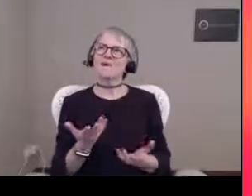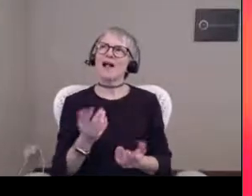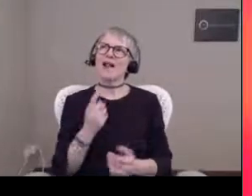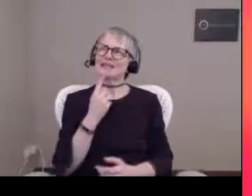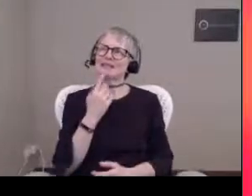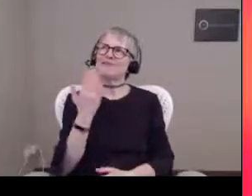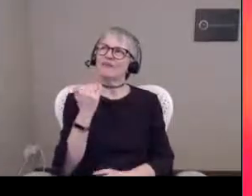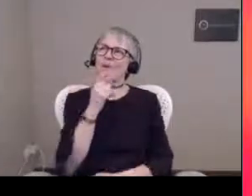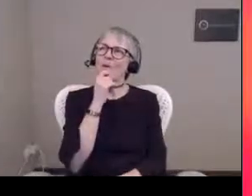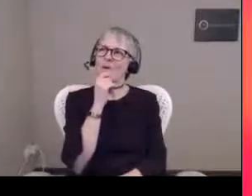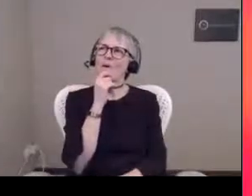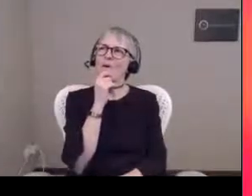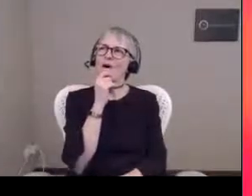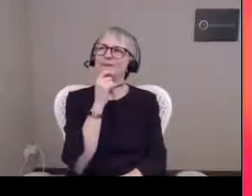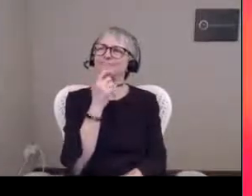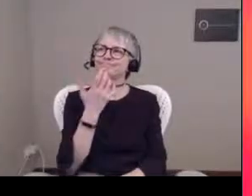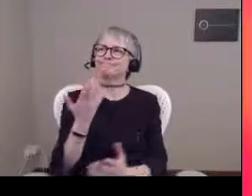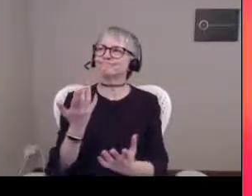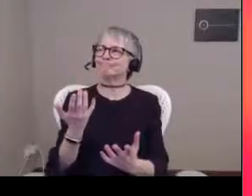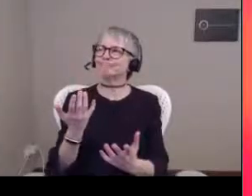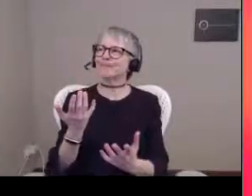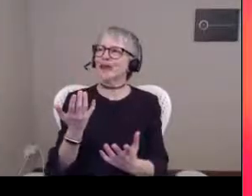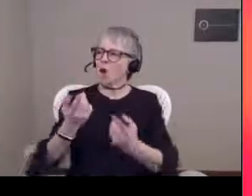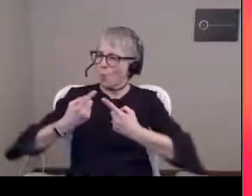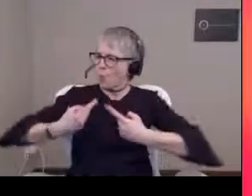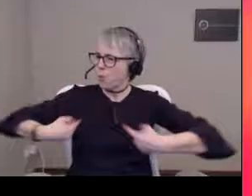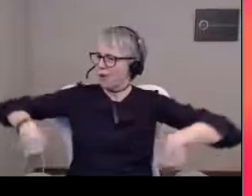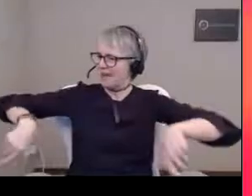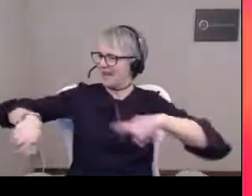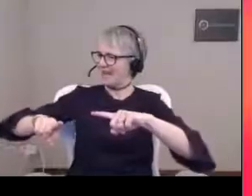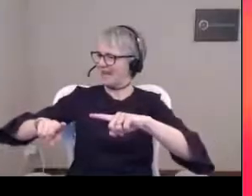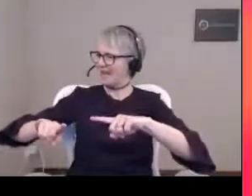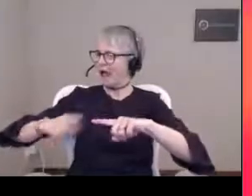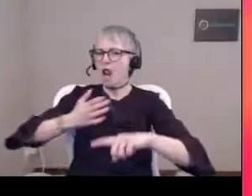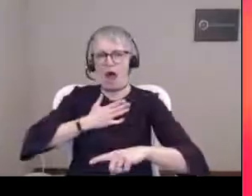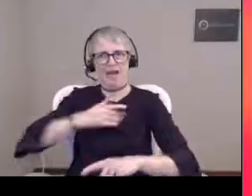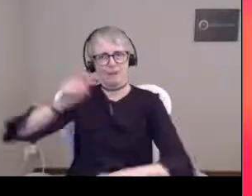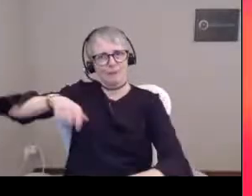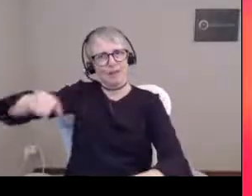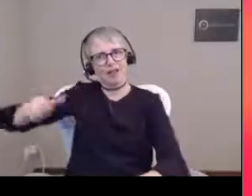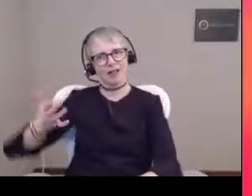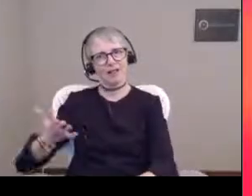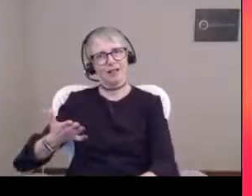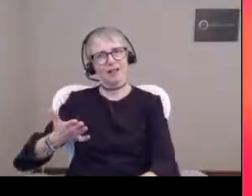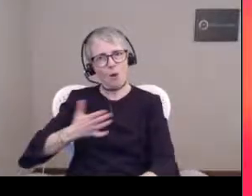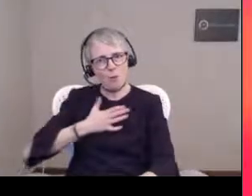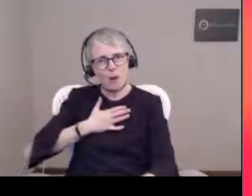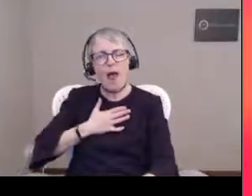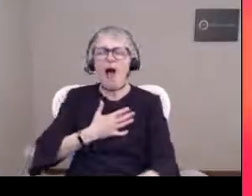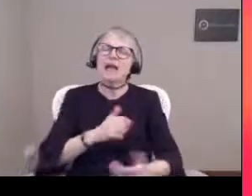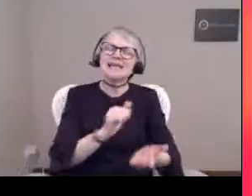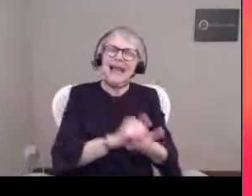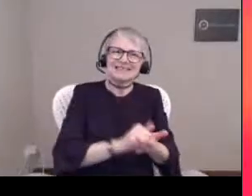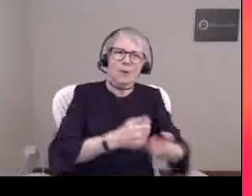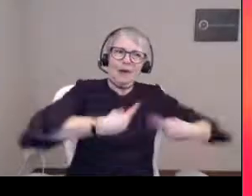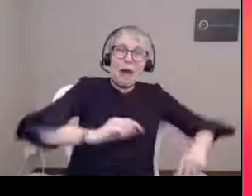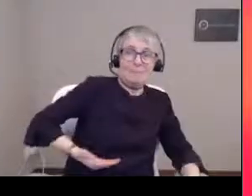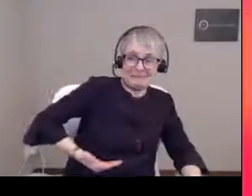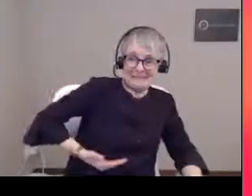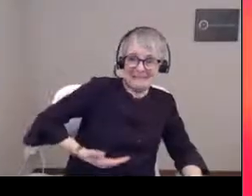This business is very much, it's a very people-orientated business. We are a commercial organisation